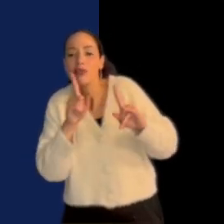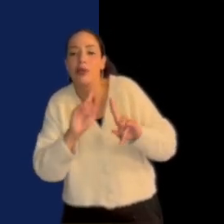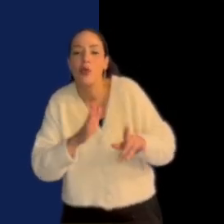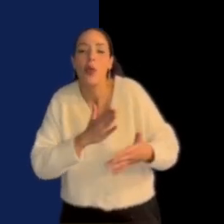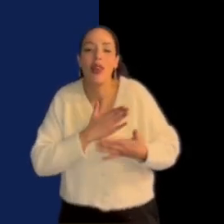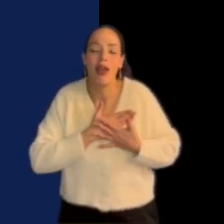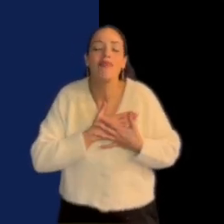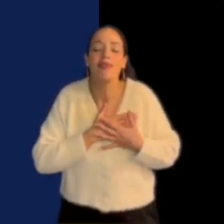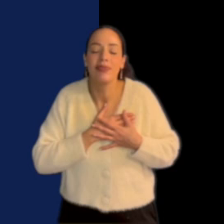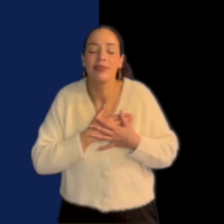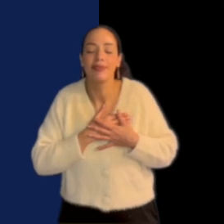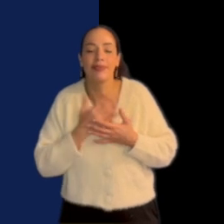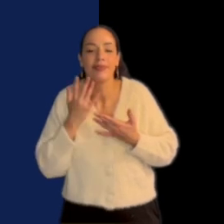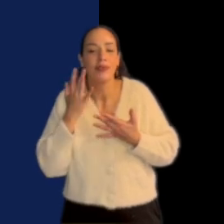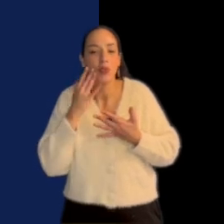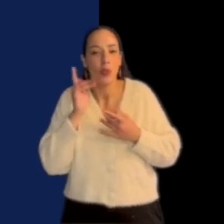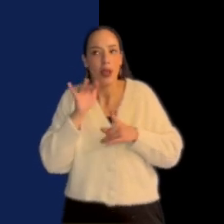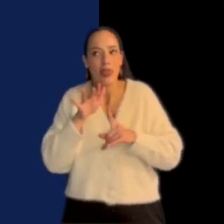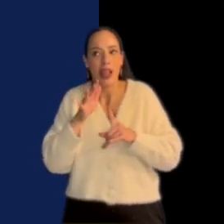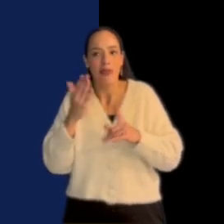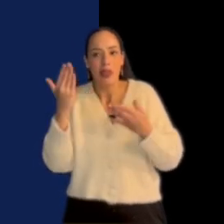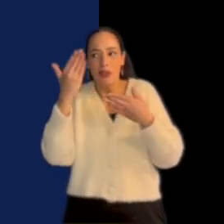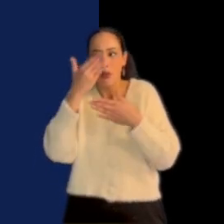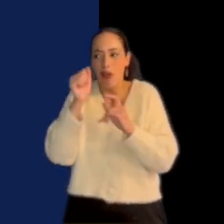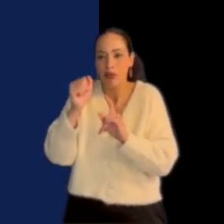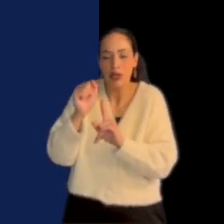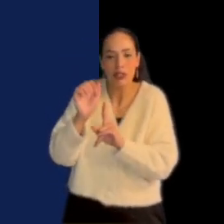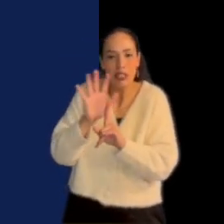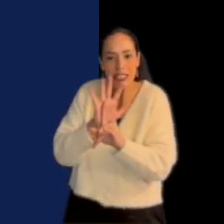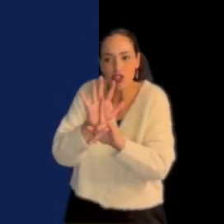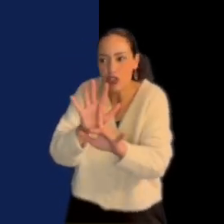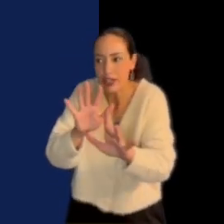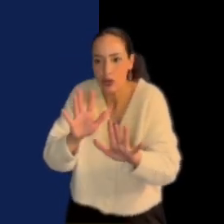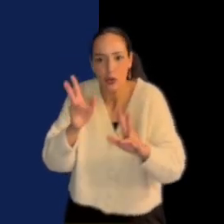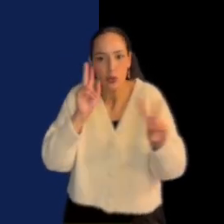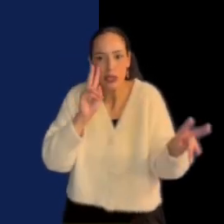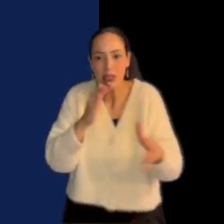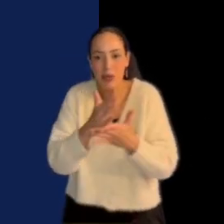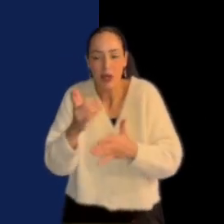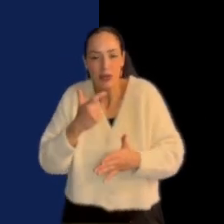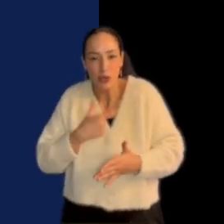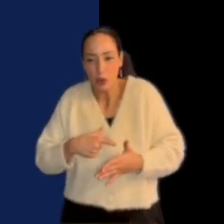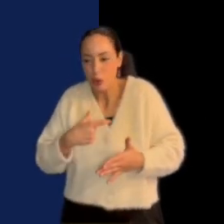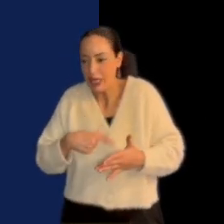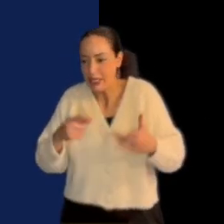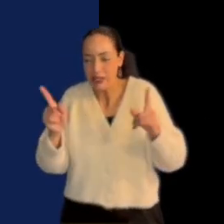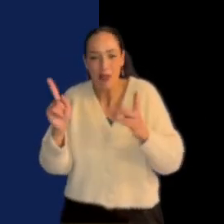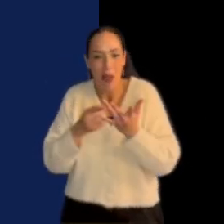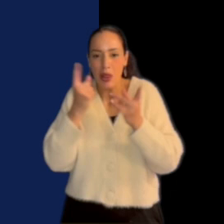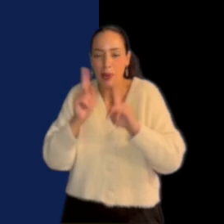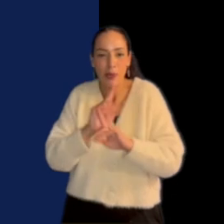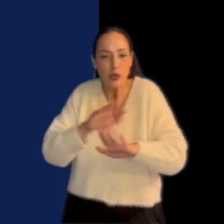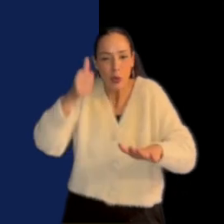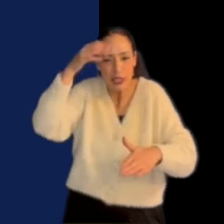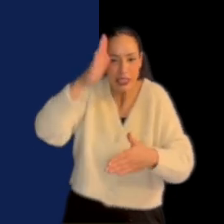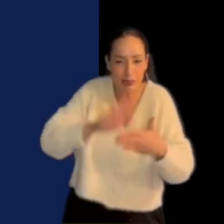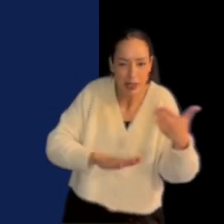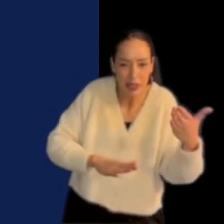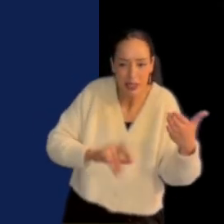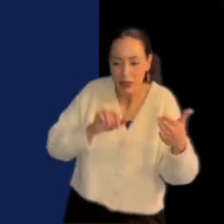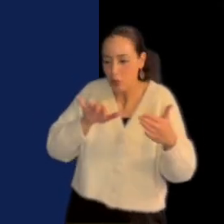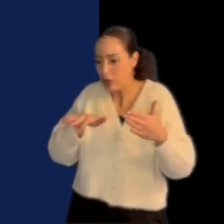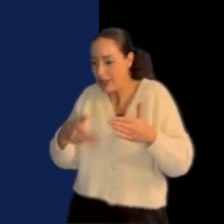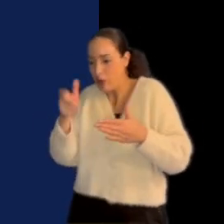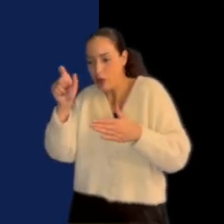others do not. And whilst we remain there to bear witness so that someone is not alone, it can break our hearts, fracture our hopes and dreams, and change